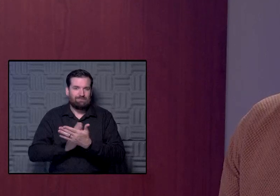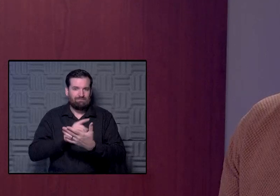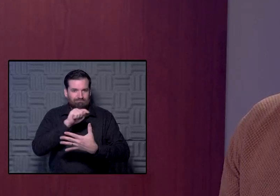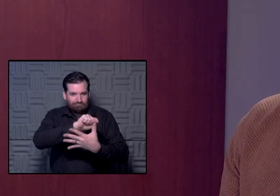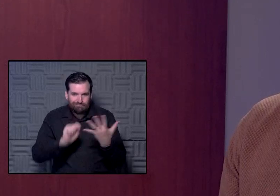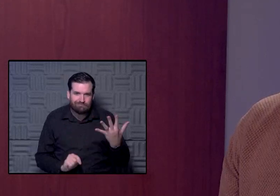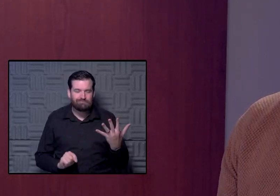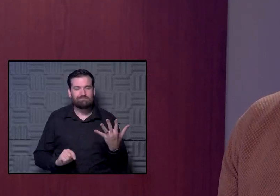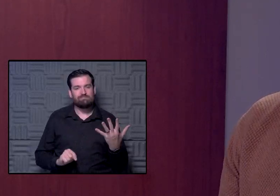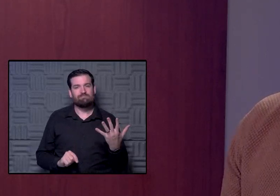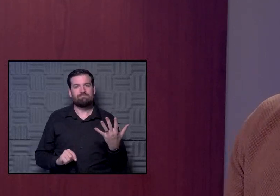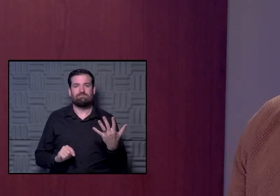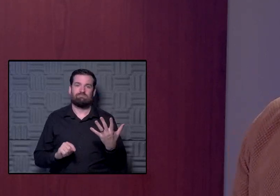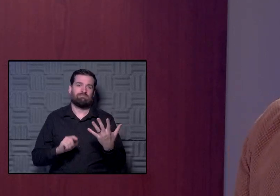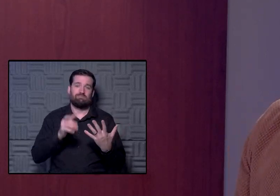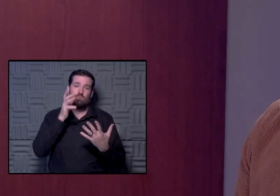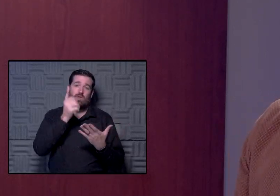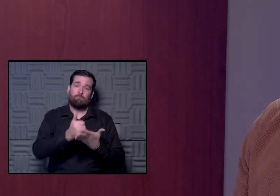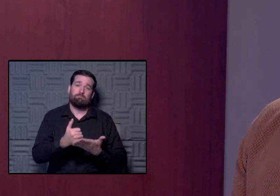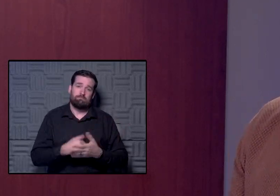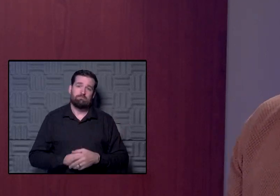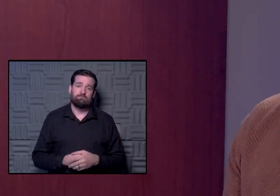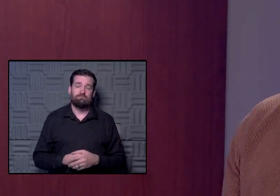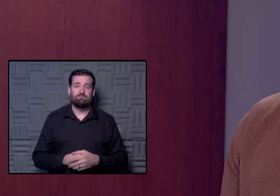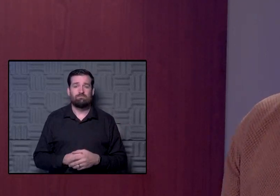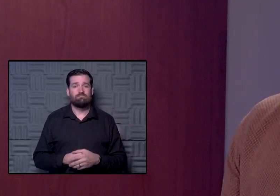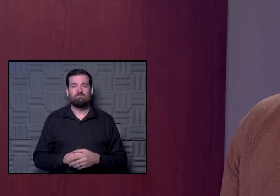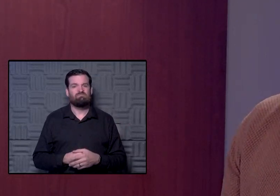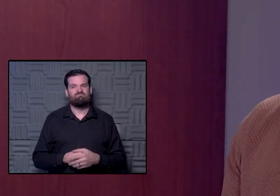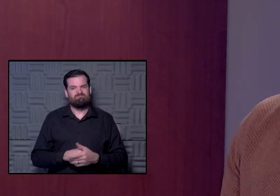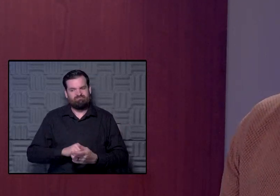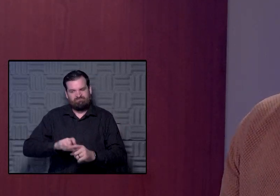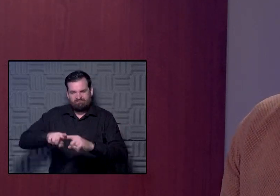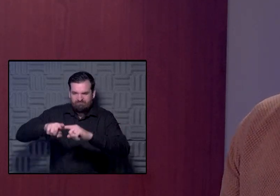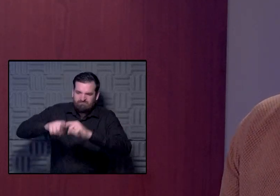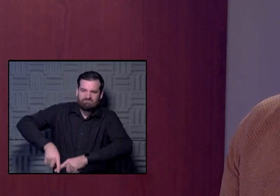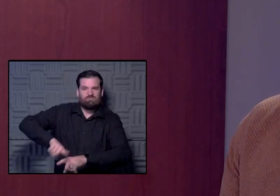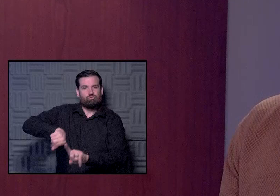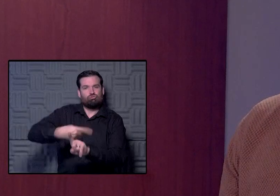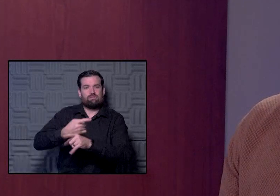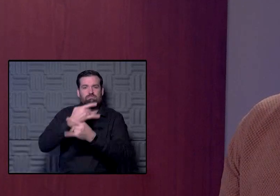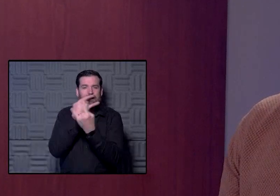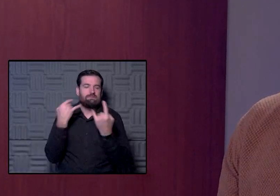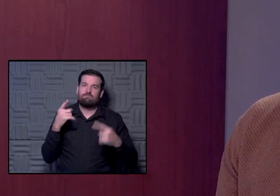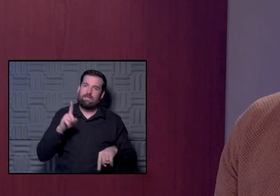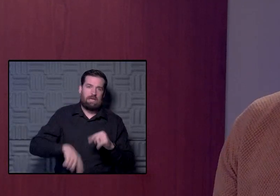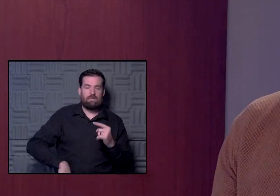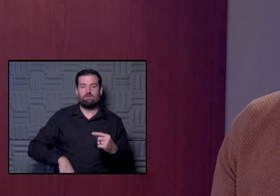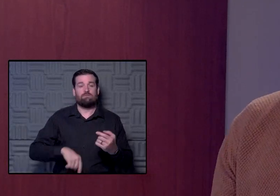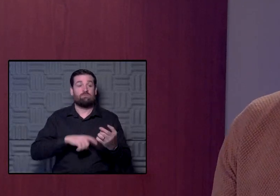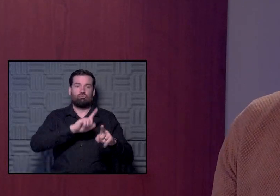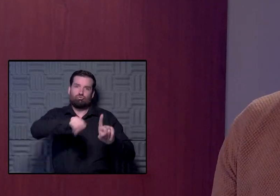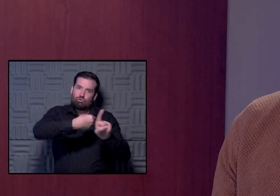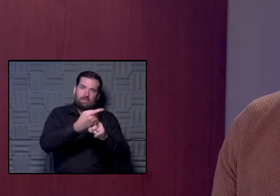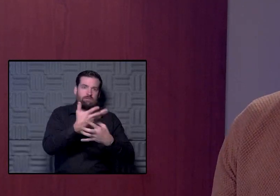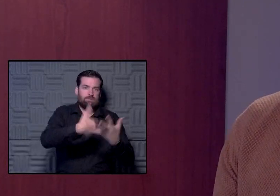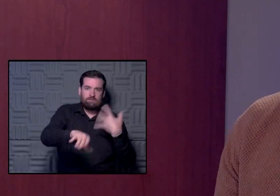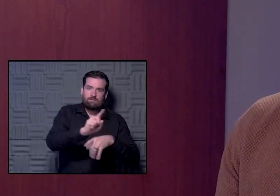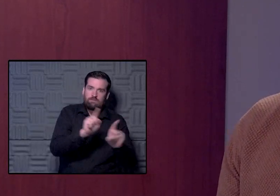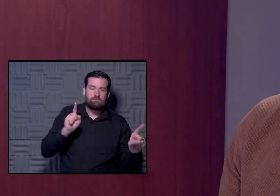are ultimately going to help us with this. And you can't rely solely on masking. You can't rely solely on distancing or a